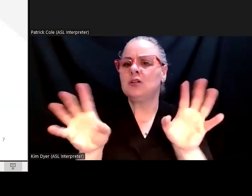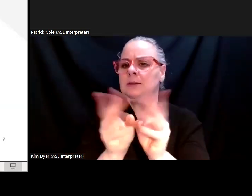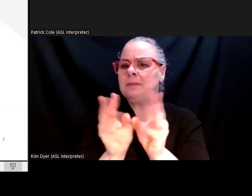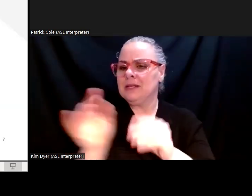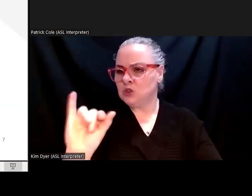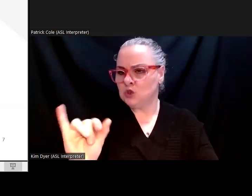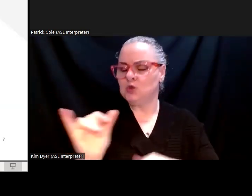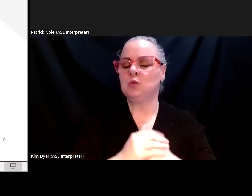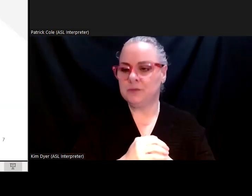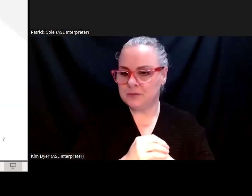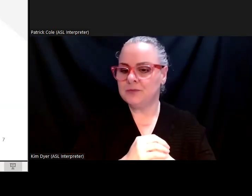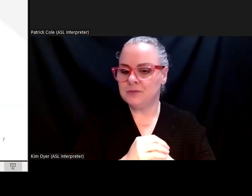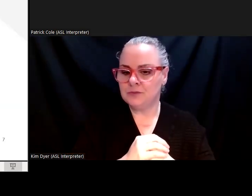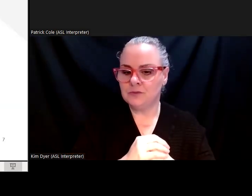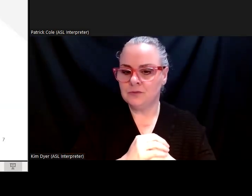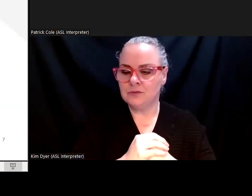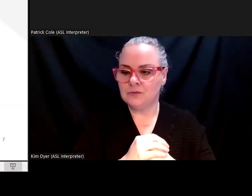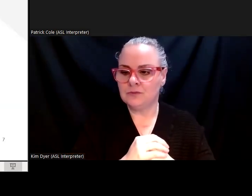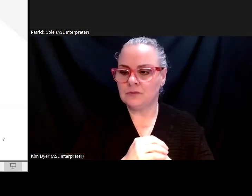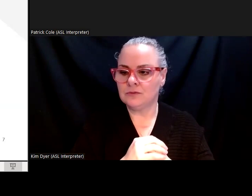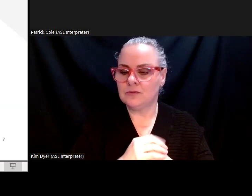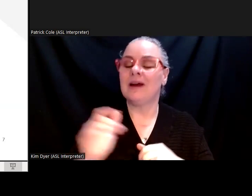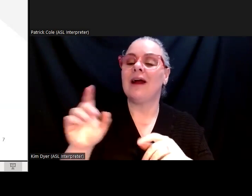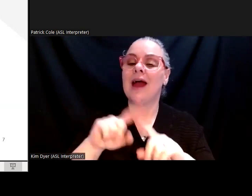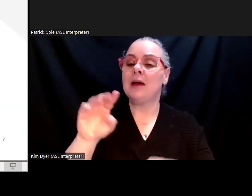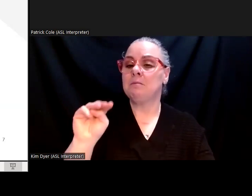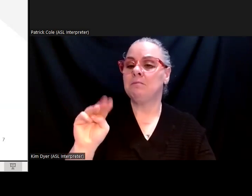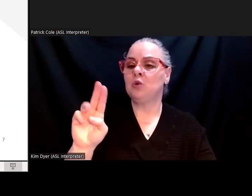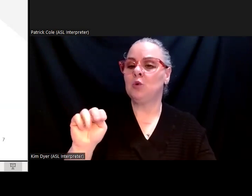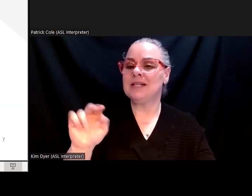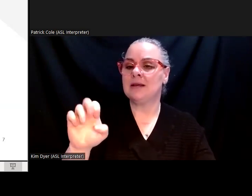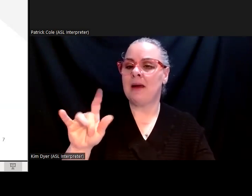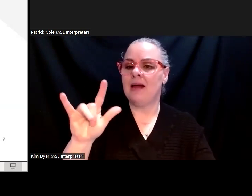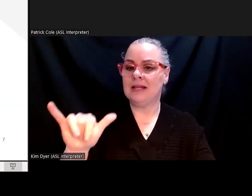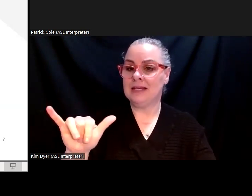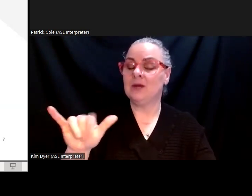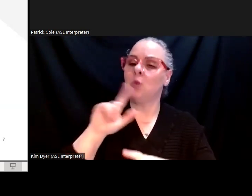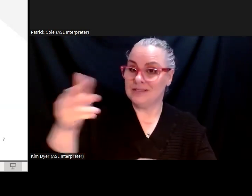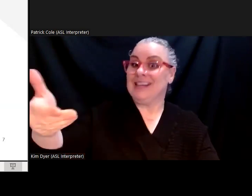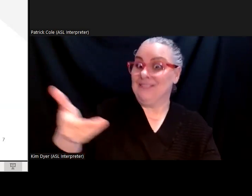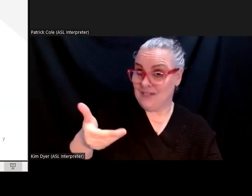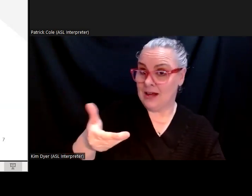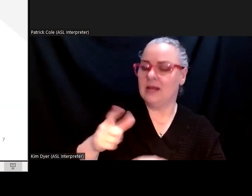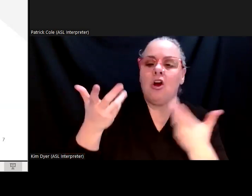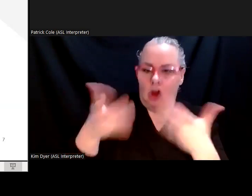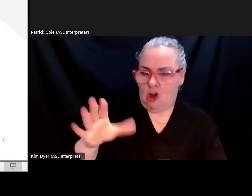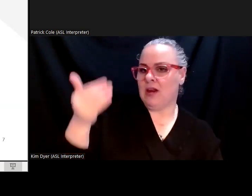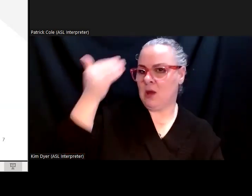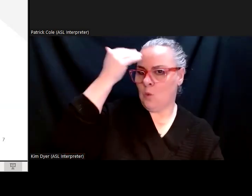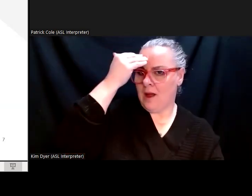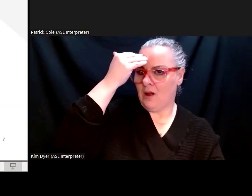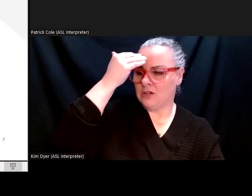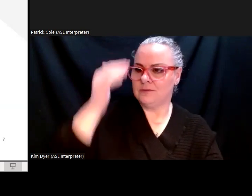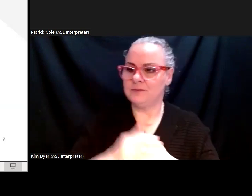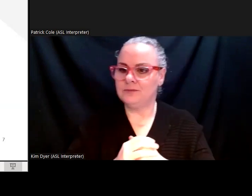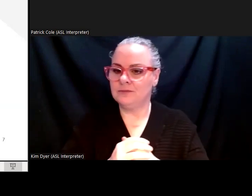portion of the meeting, and the municipality was invited and aware of the meeting. Actually, at one point it